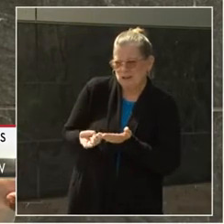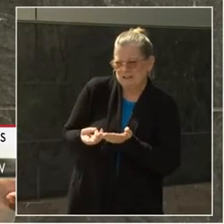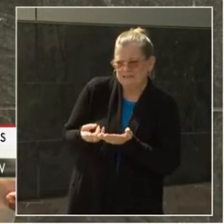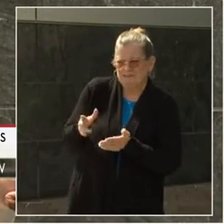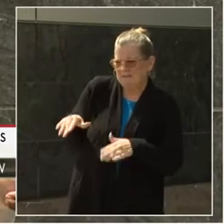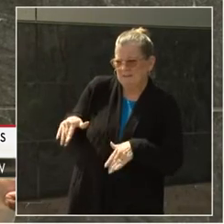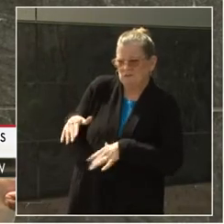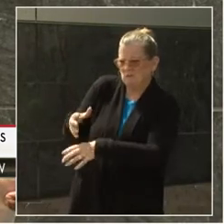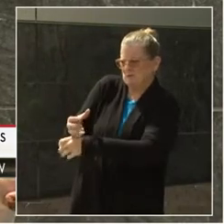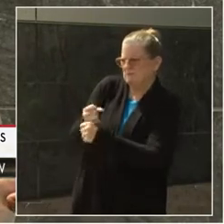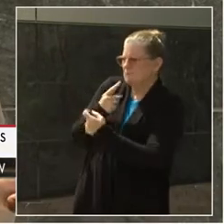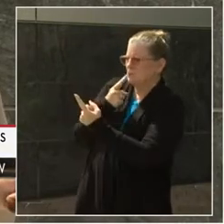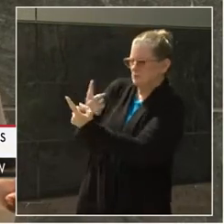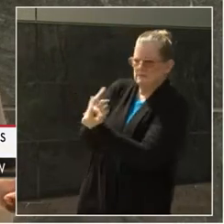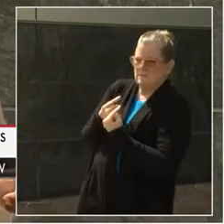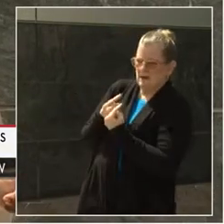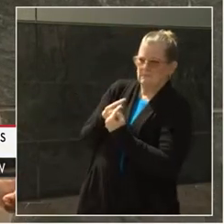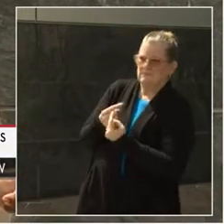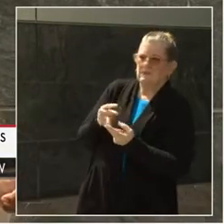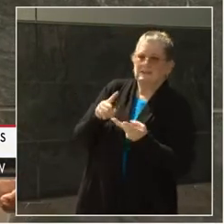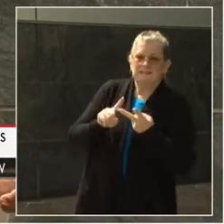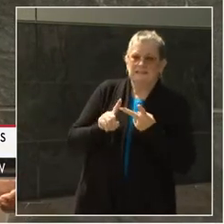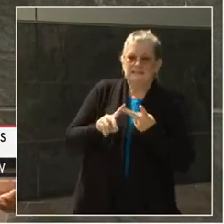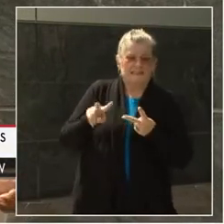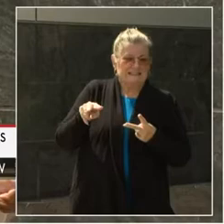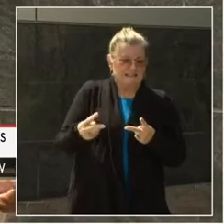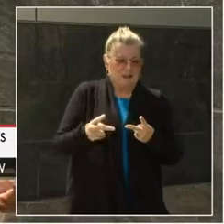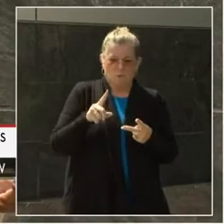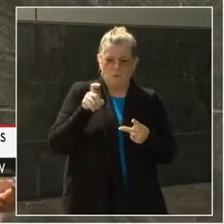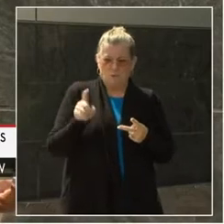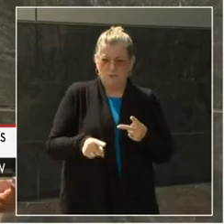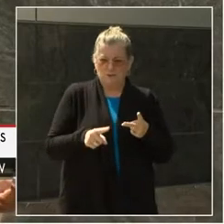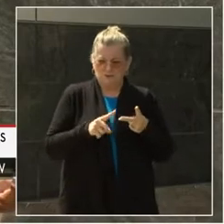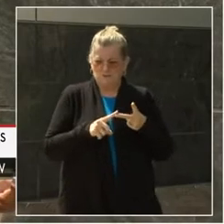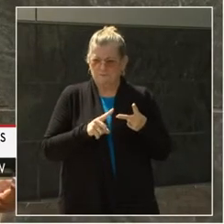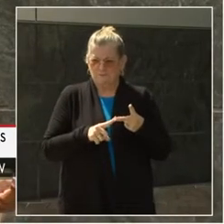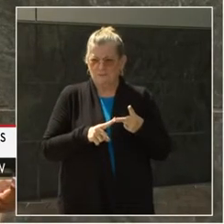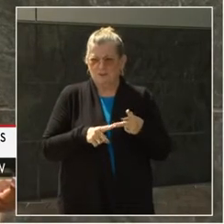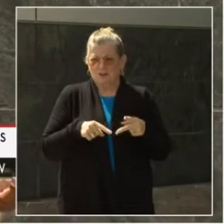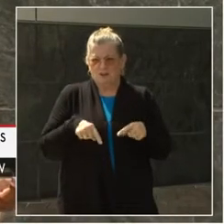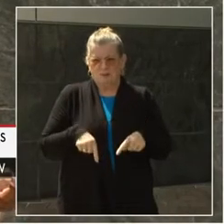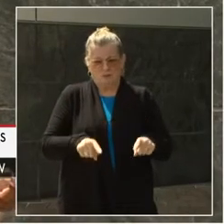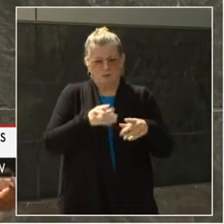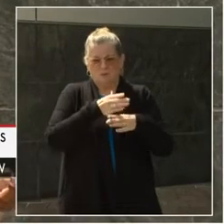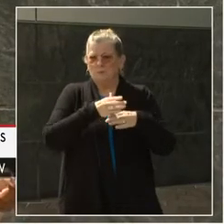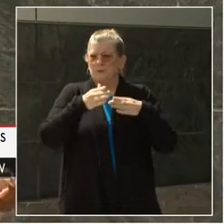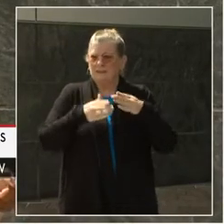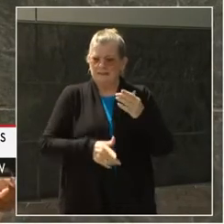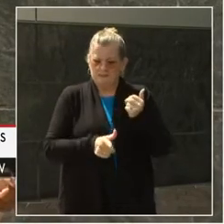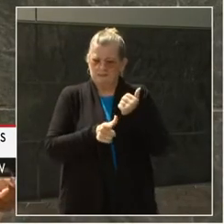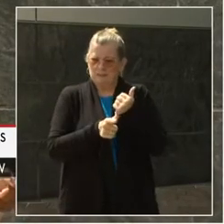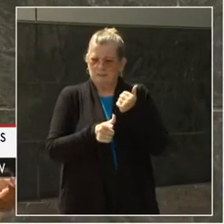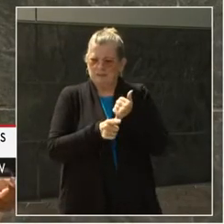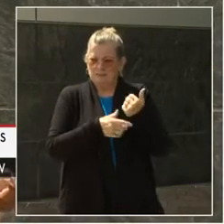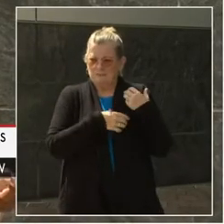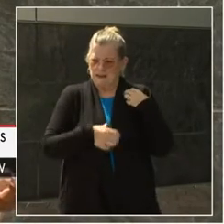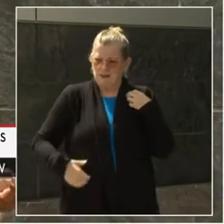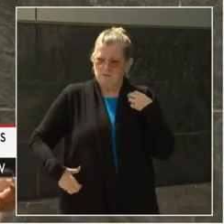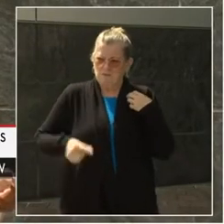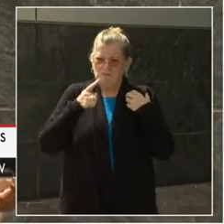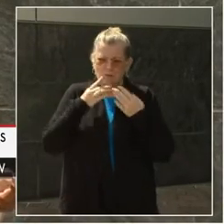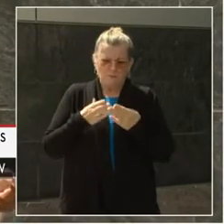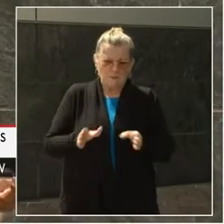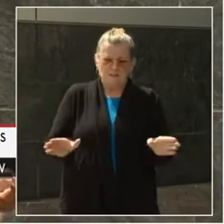yet. Okay. Second question, I'm reading this. Over the weekend, the Deputy Mayor for Public Safety told the Washington Post the